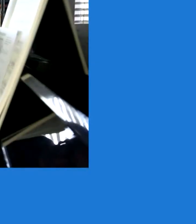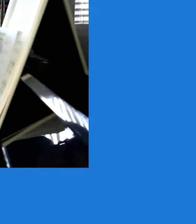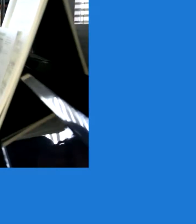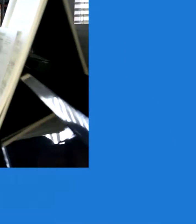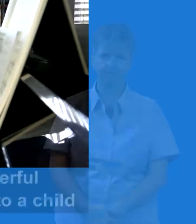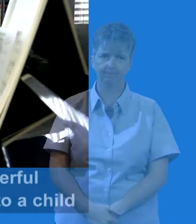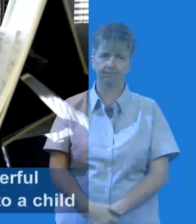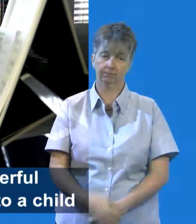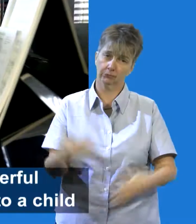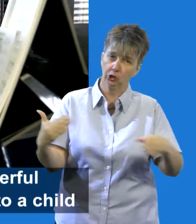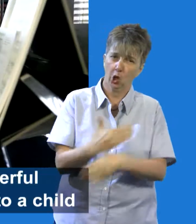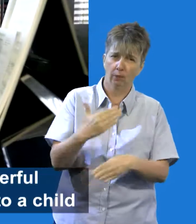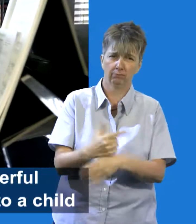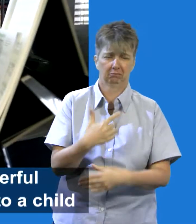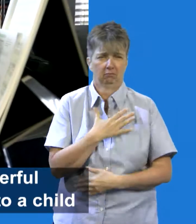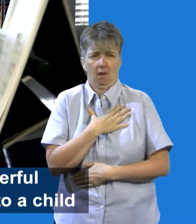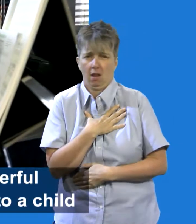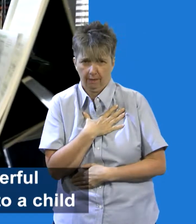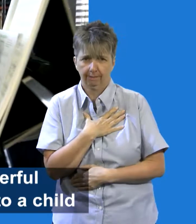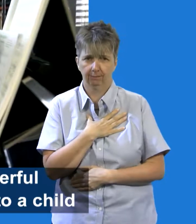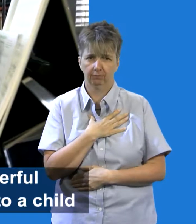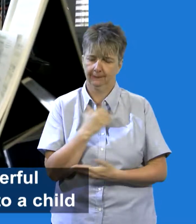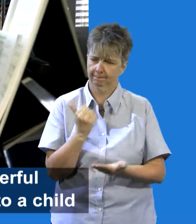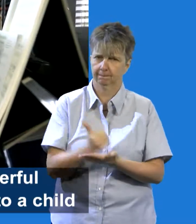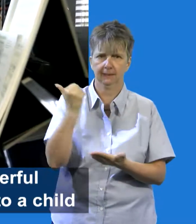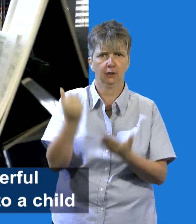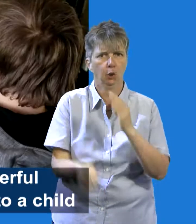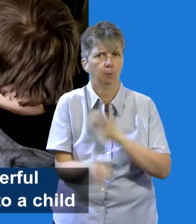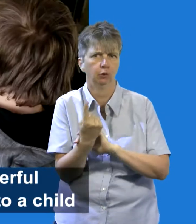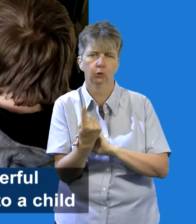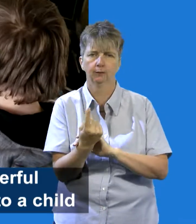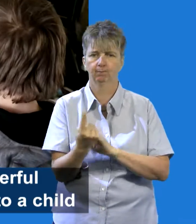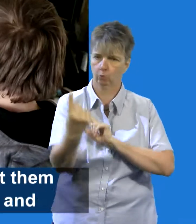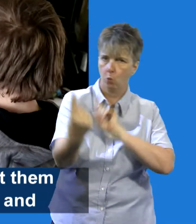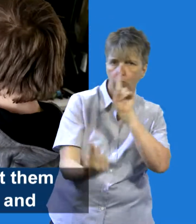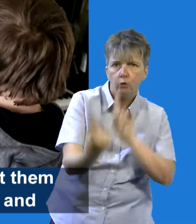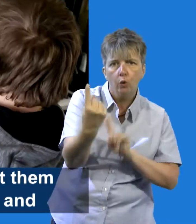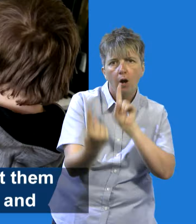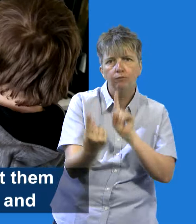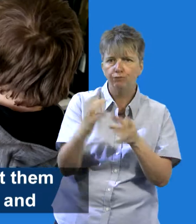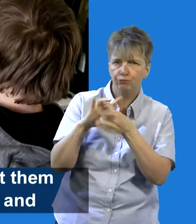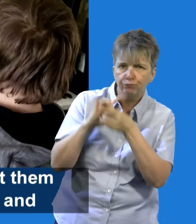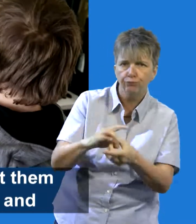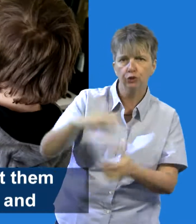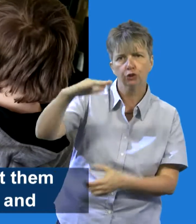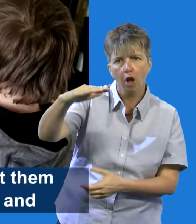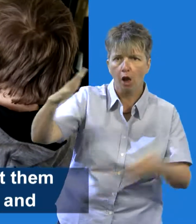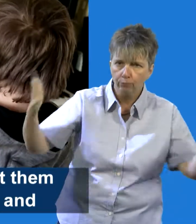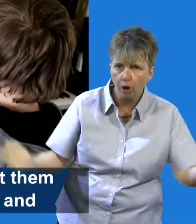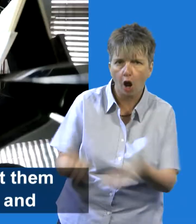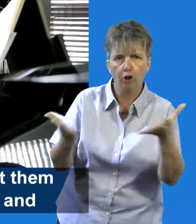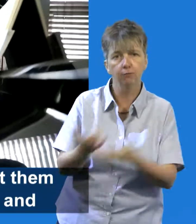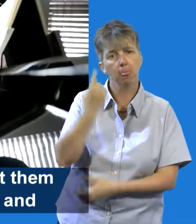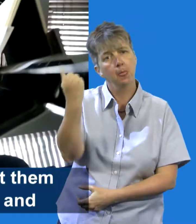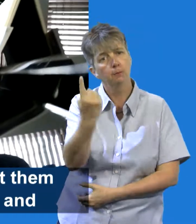I love my job. Just a wonderful opportunity to relate one-on-one to a child and get them motivated, get